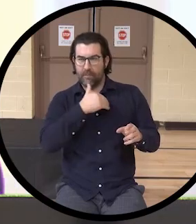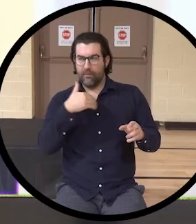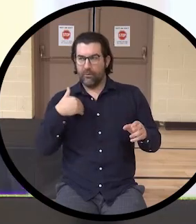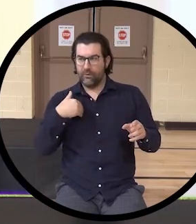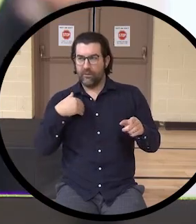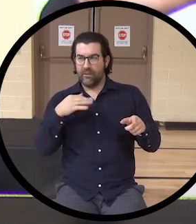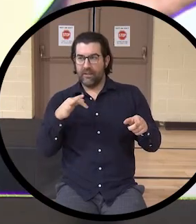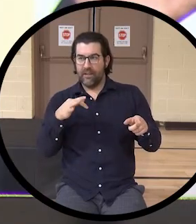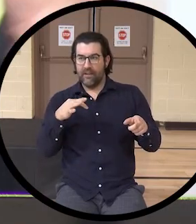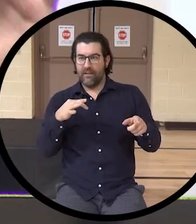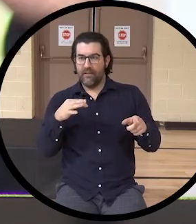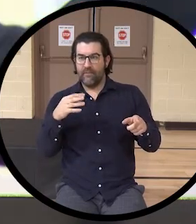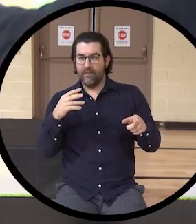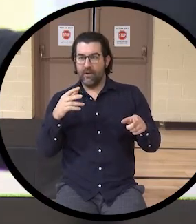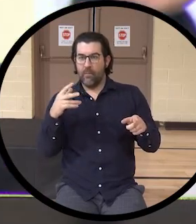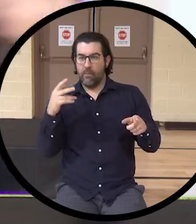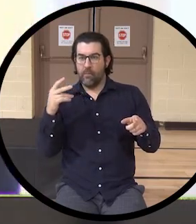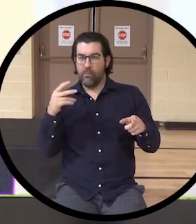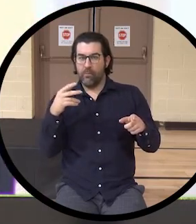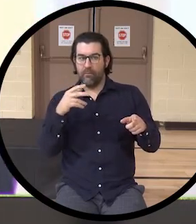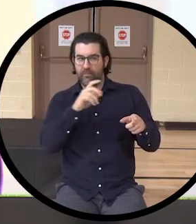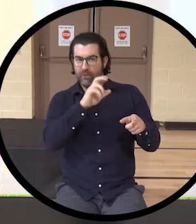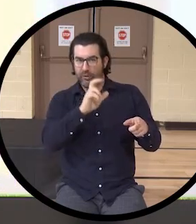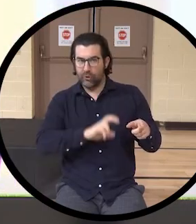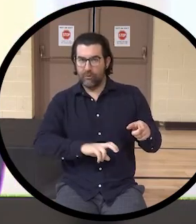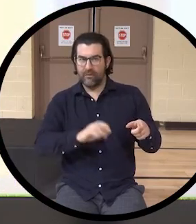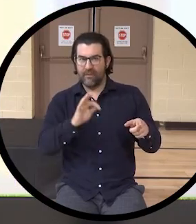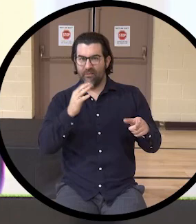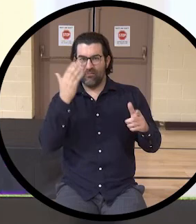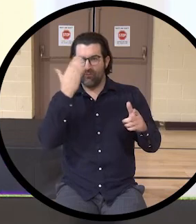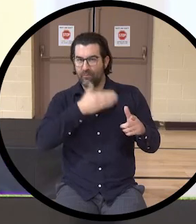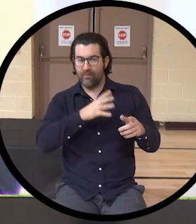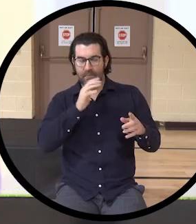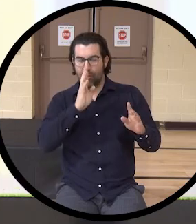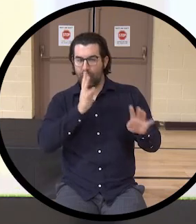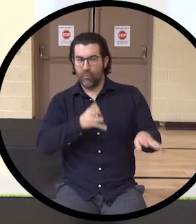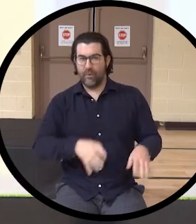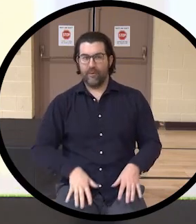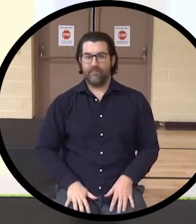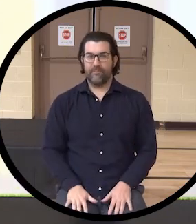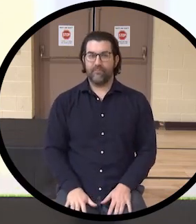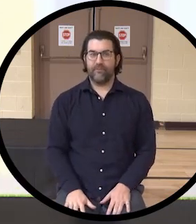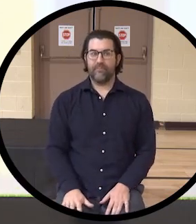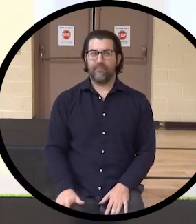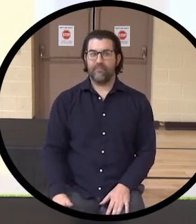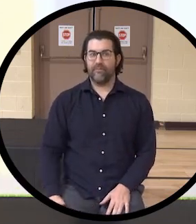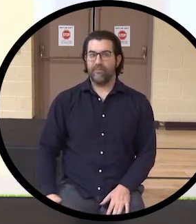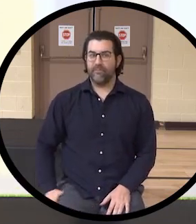who I cut off and move to another question on Zoom, that's why I'm not trying to ignore anybody in the room.